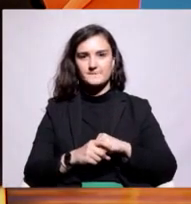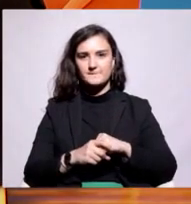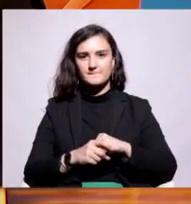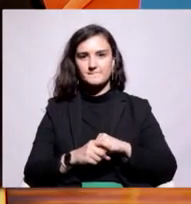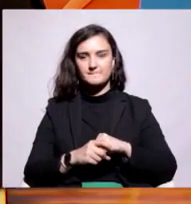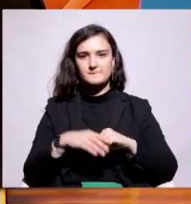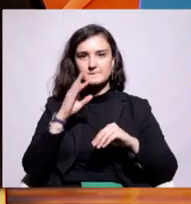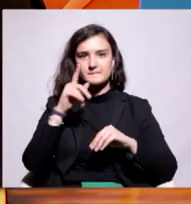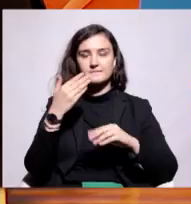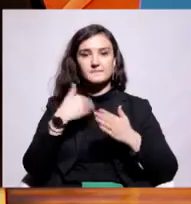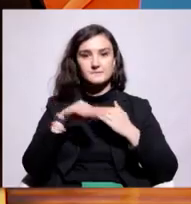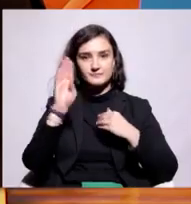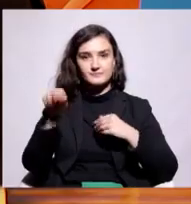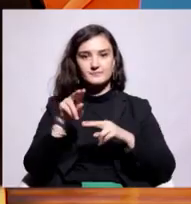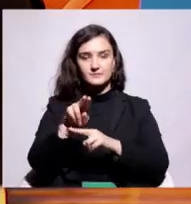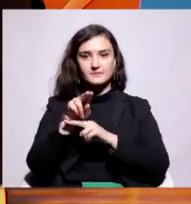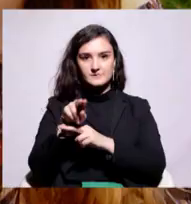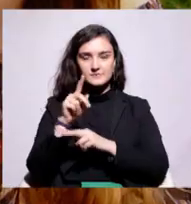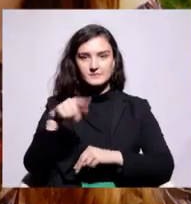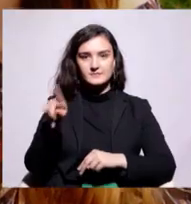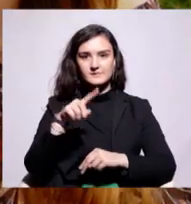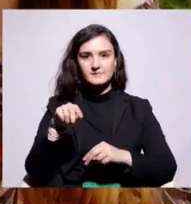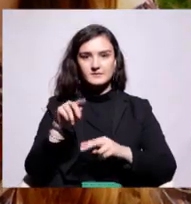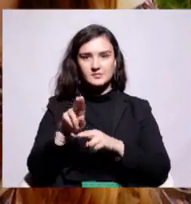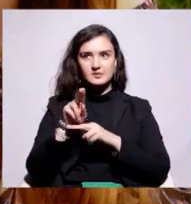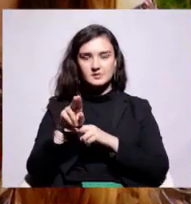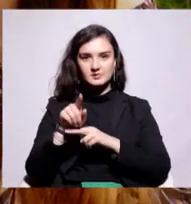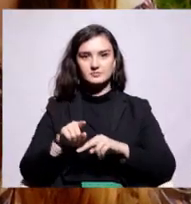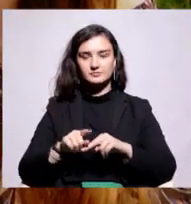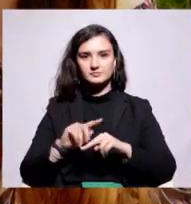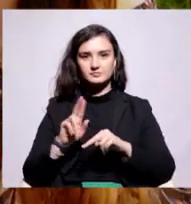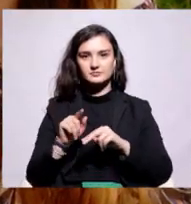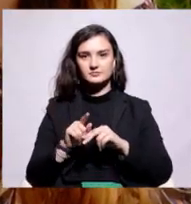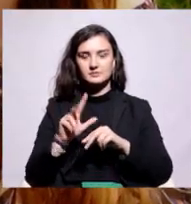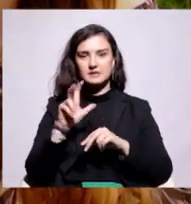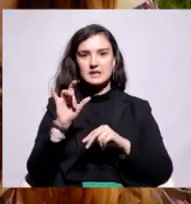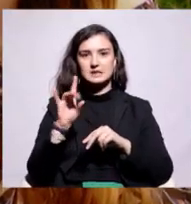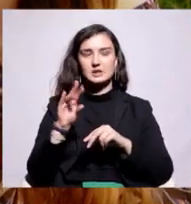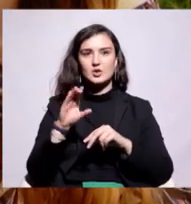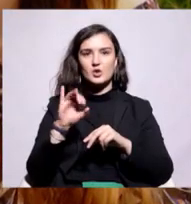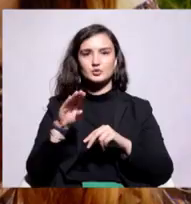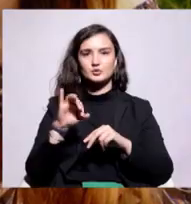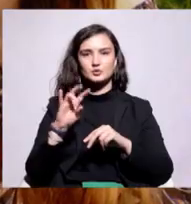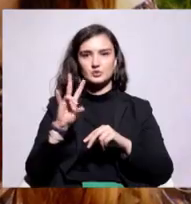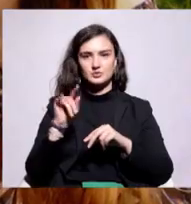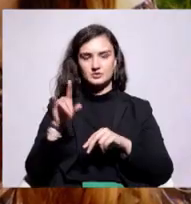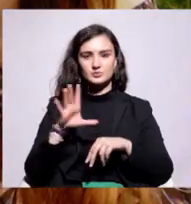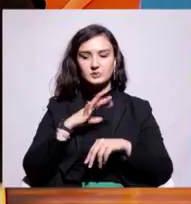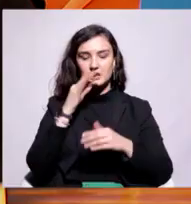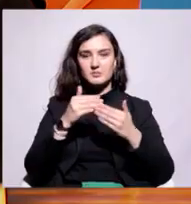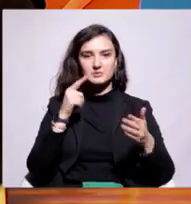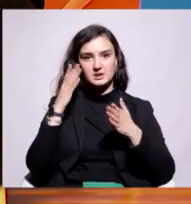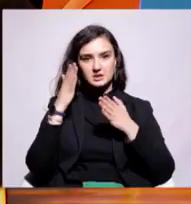like when he goes hunting, he encounters the ghost, Henry Hudson, before he falls